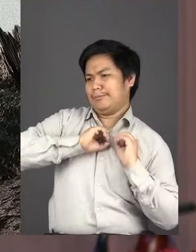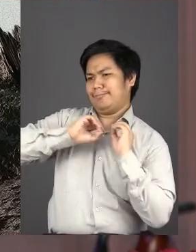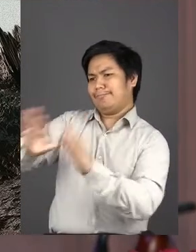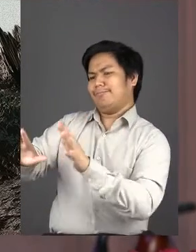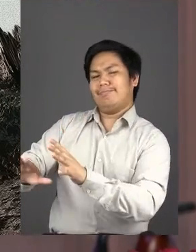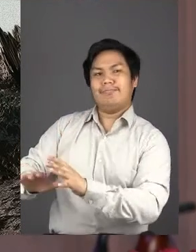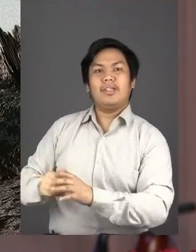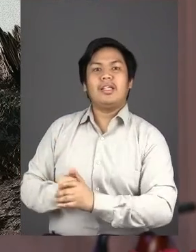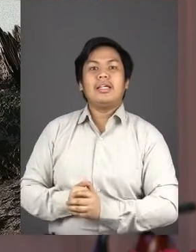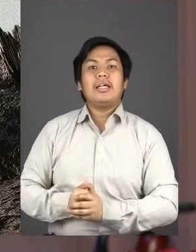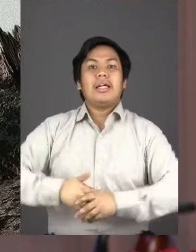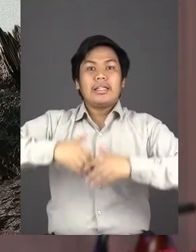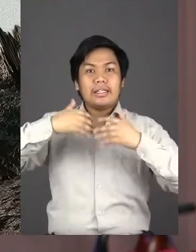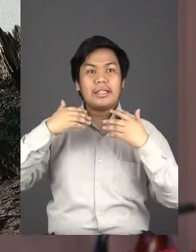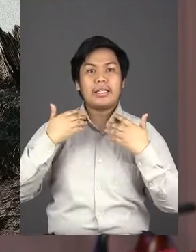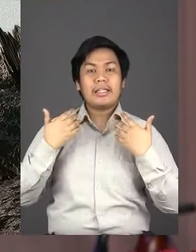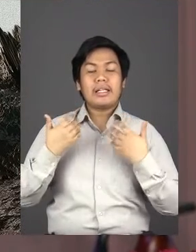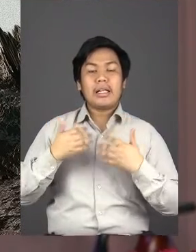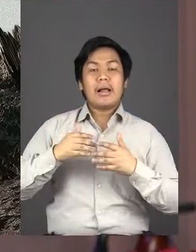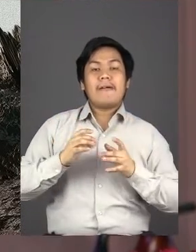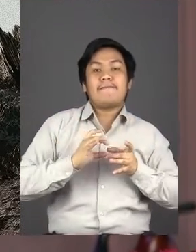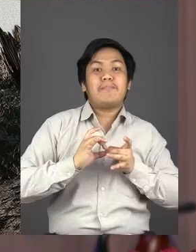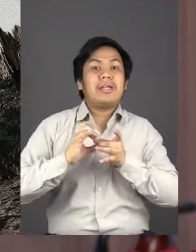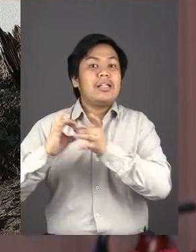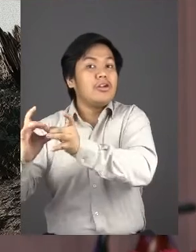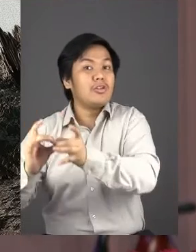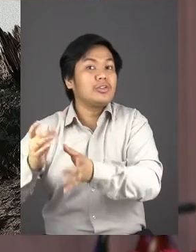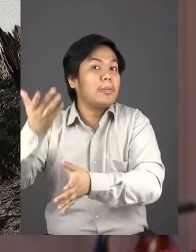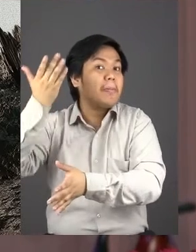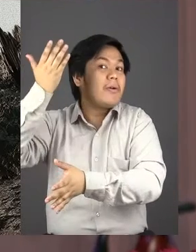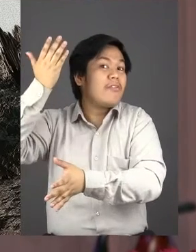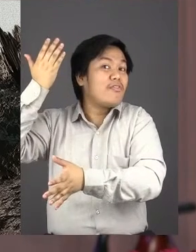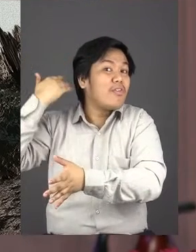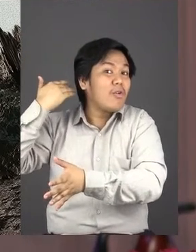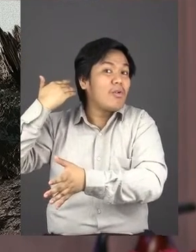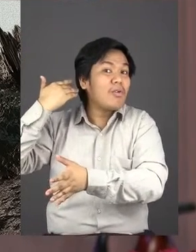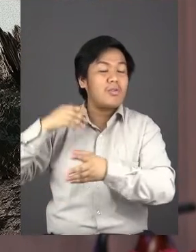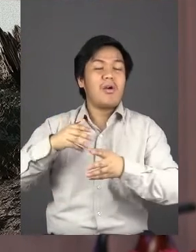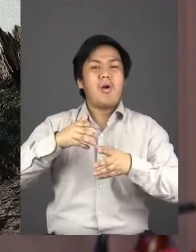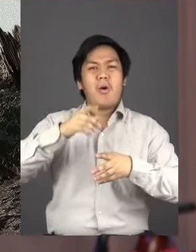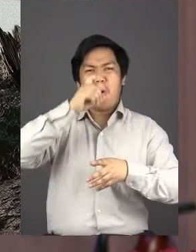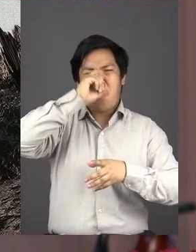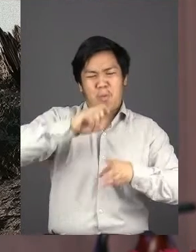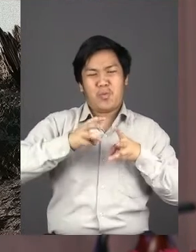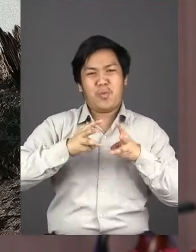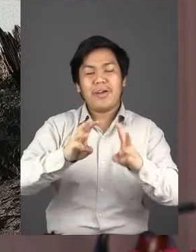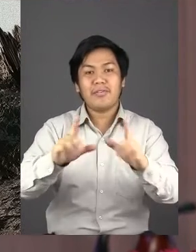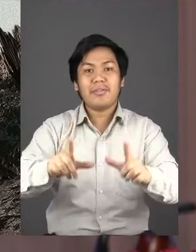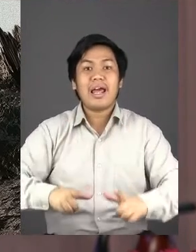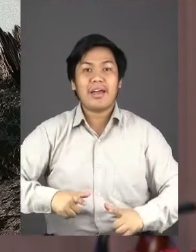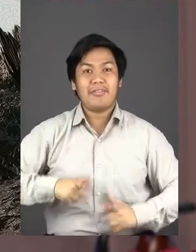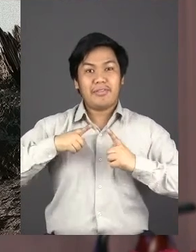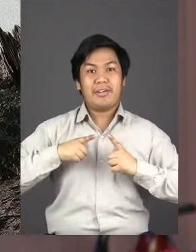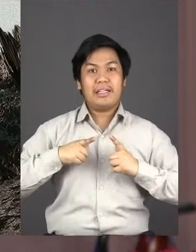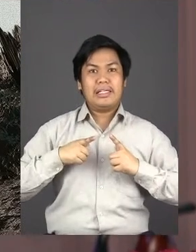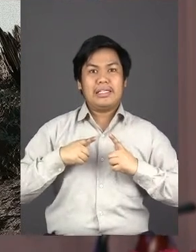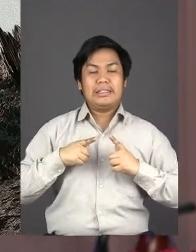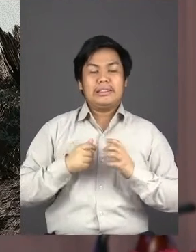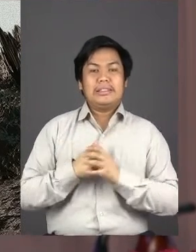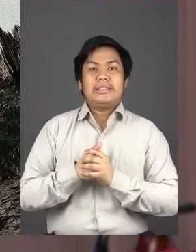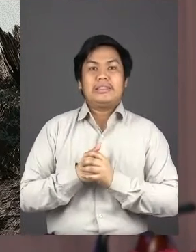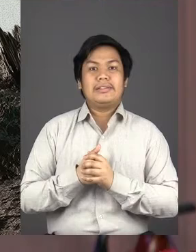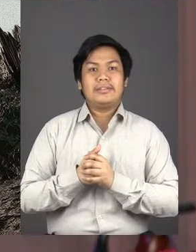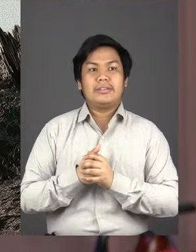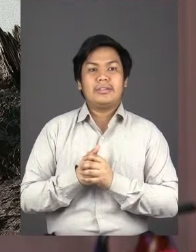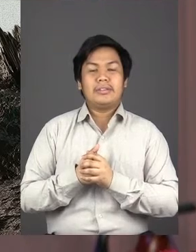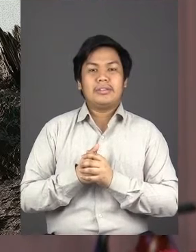off your old self, which belongs to your former manner of life and is corrupt